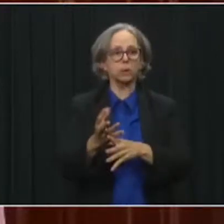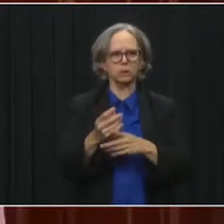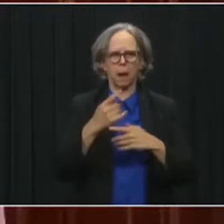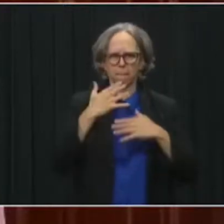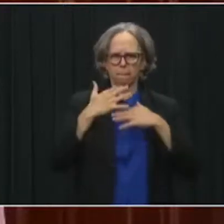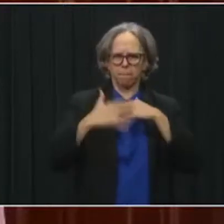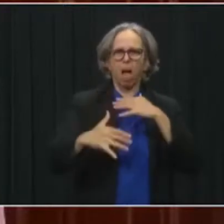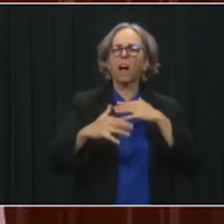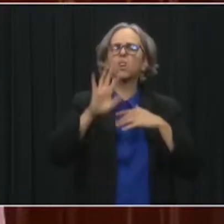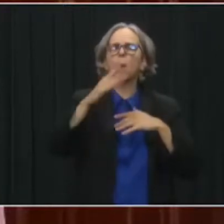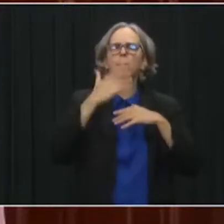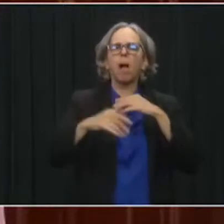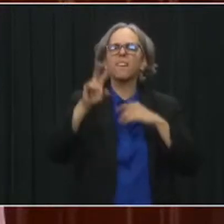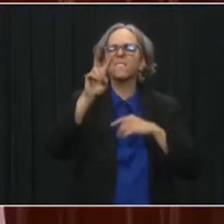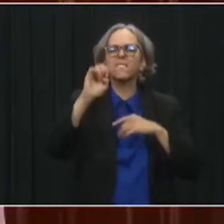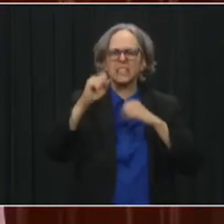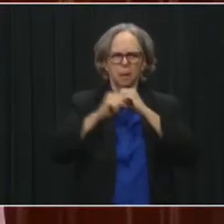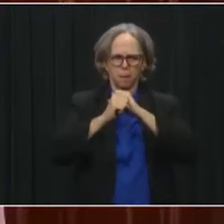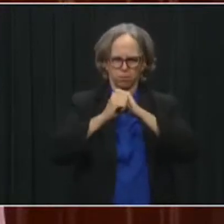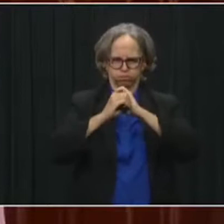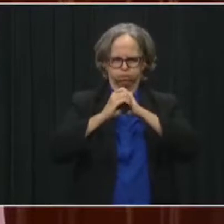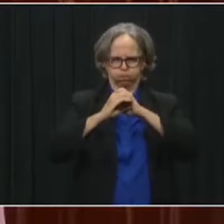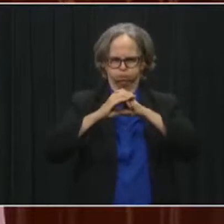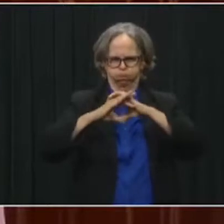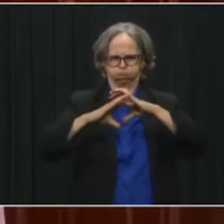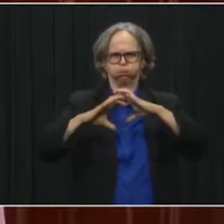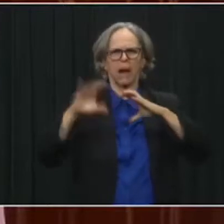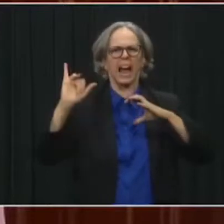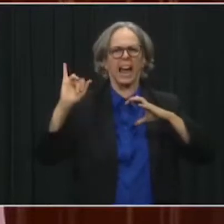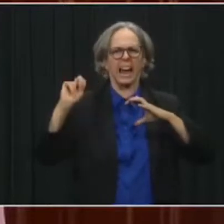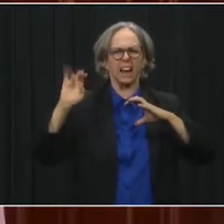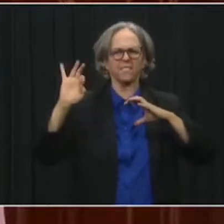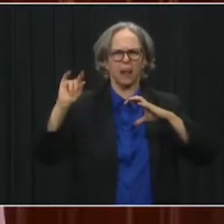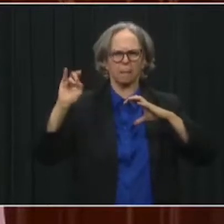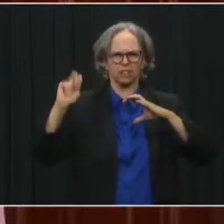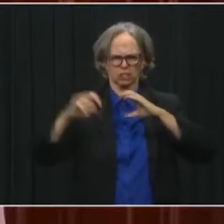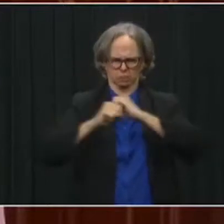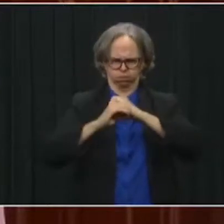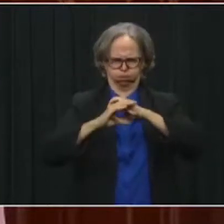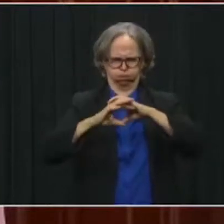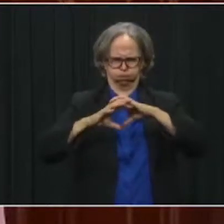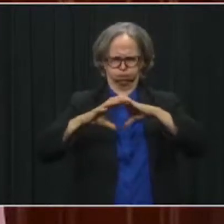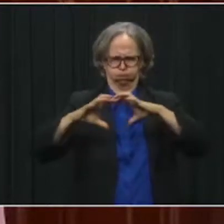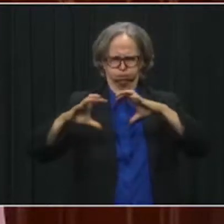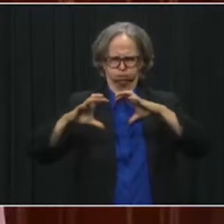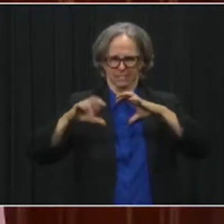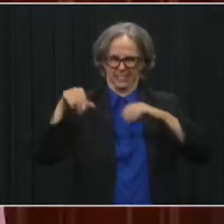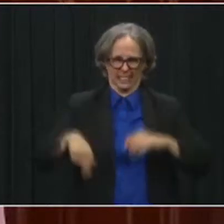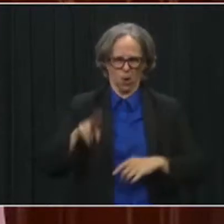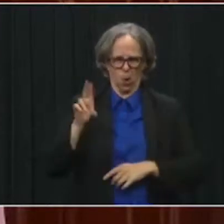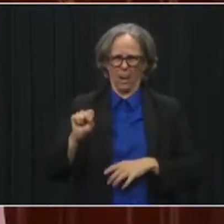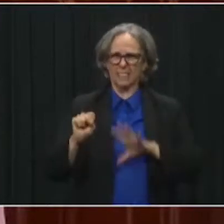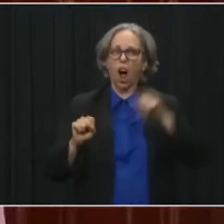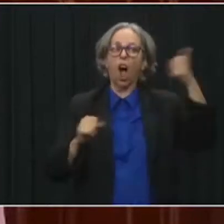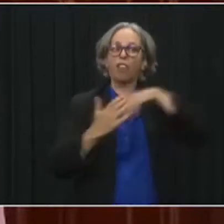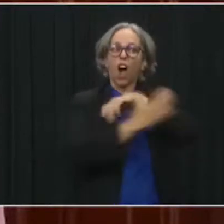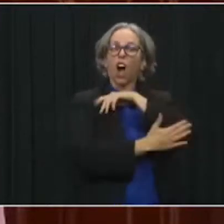organs. Now, across the world and here in the United States, we are seeing a number of examples